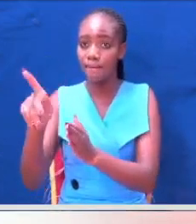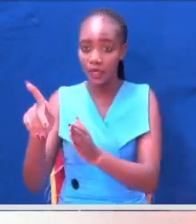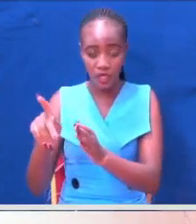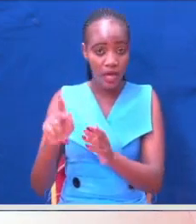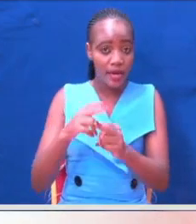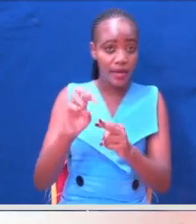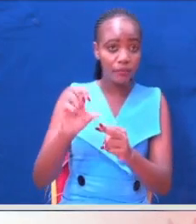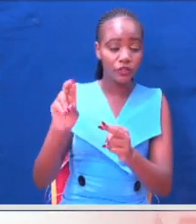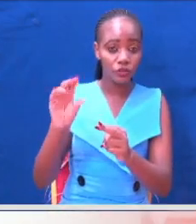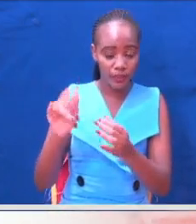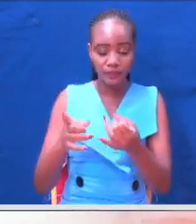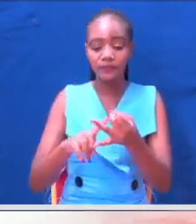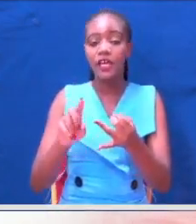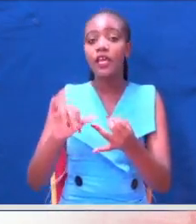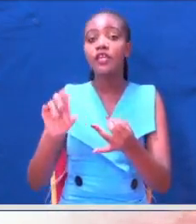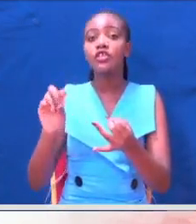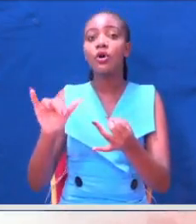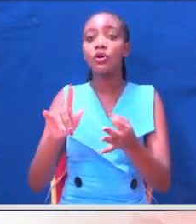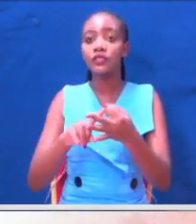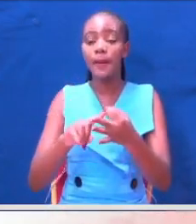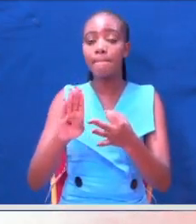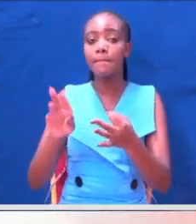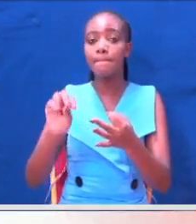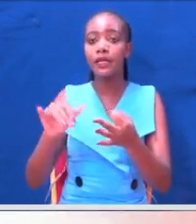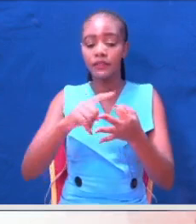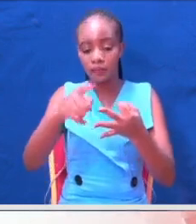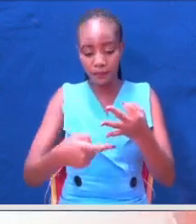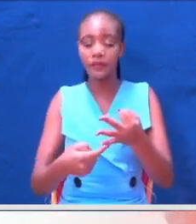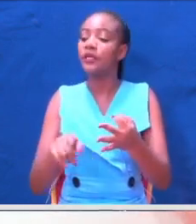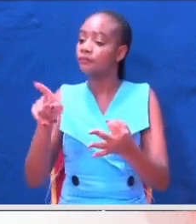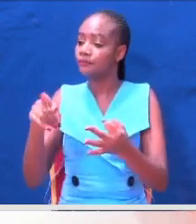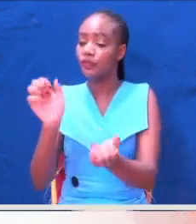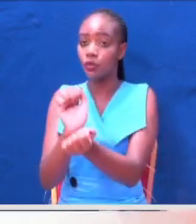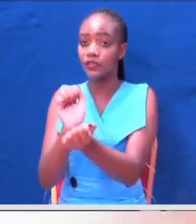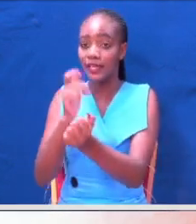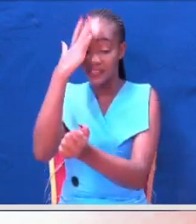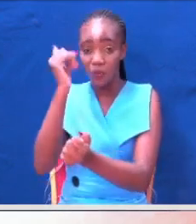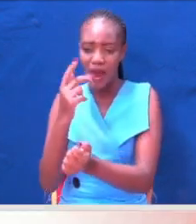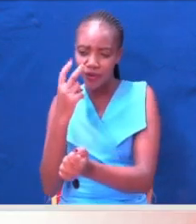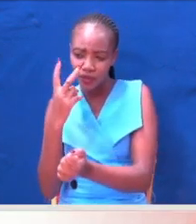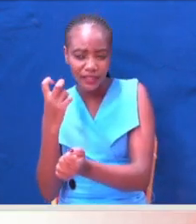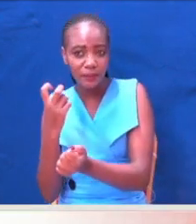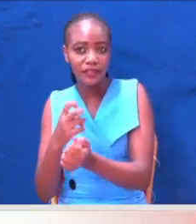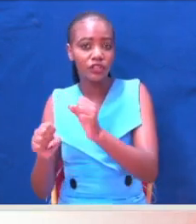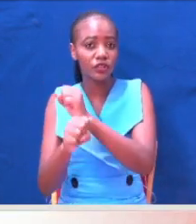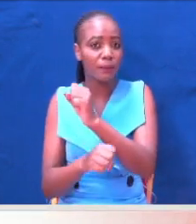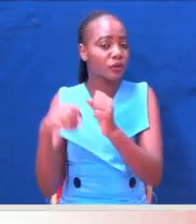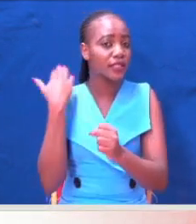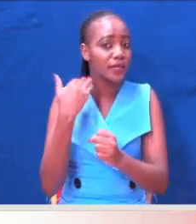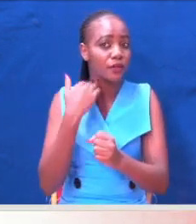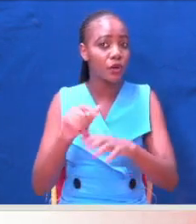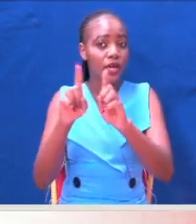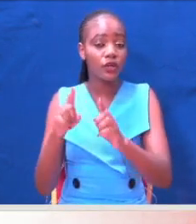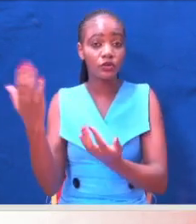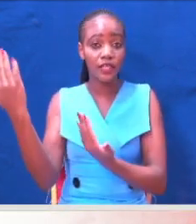Sudi, Dede Nyoro and Benjamin Tayari, was arrested on suspicion of financing terror and was to be presented